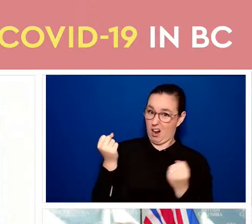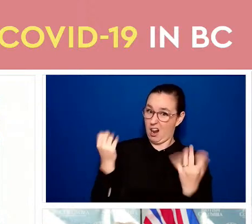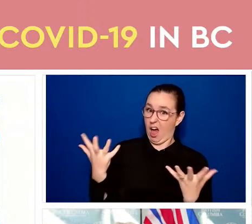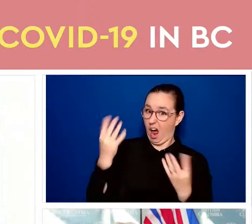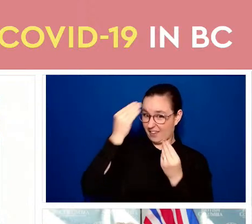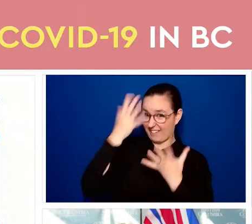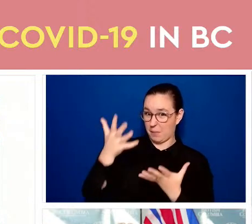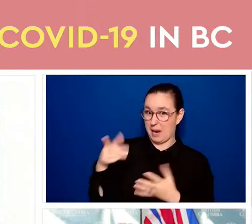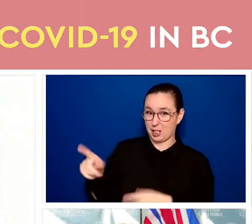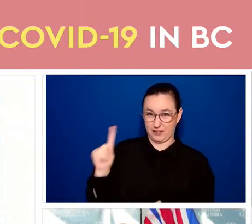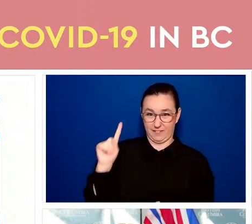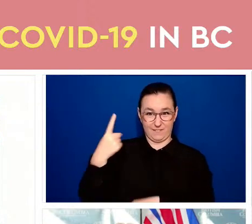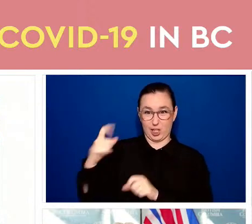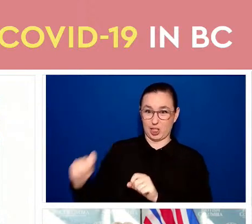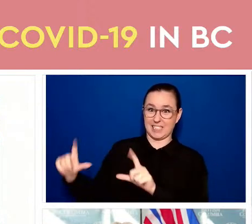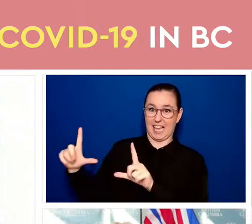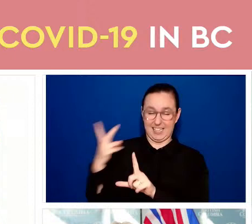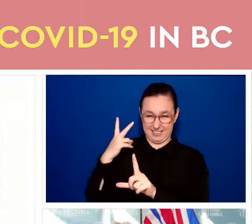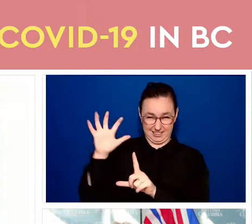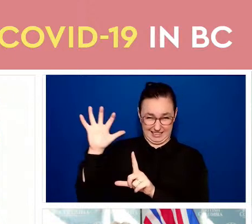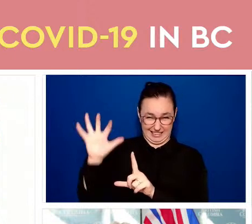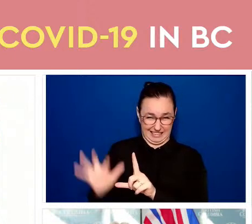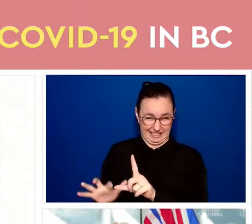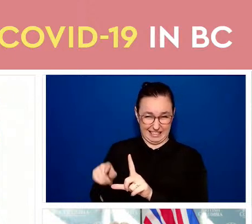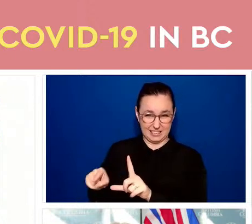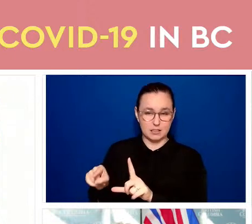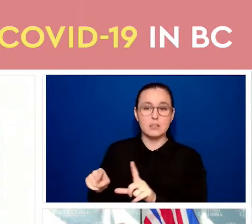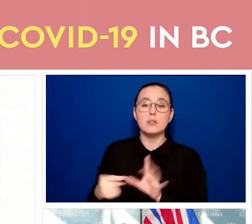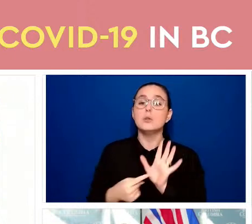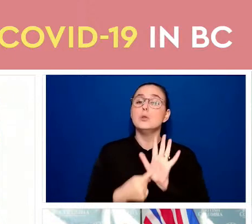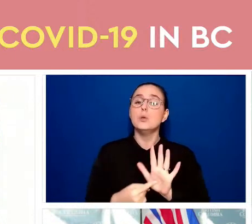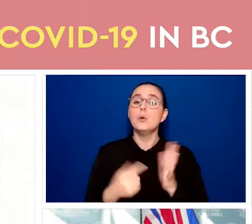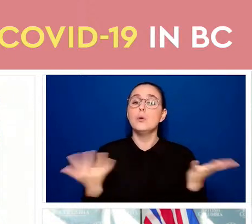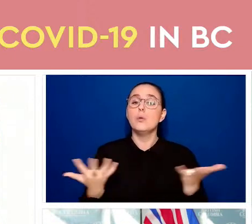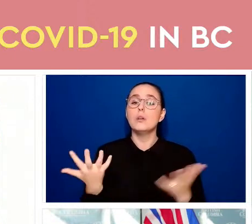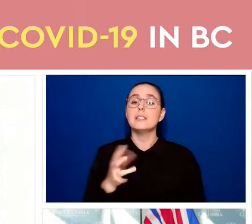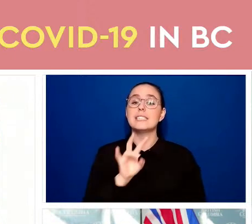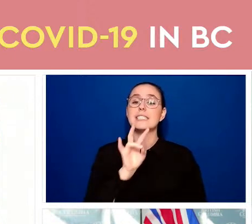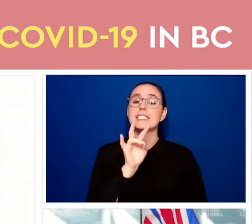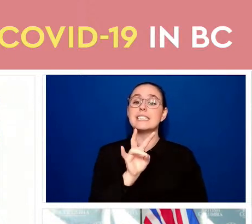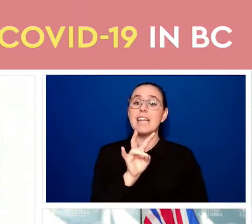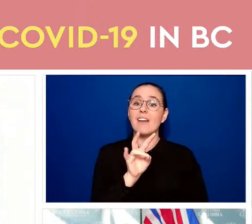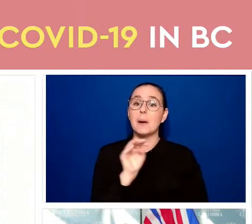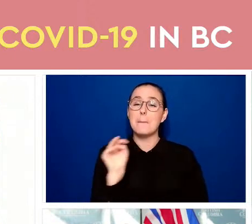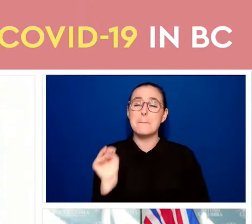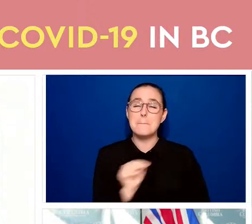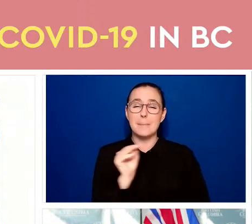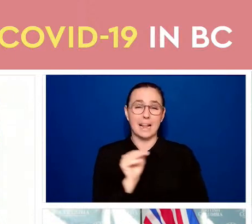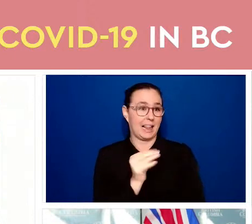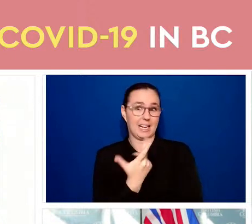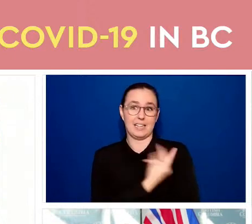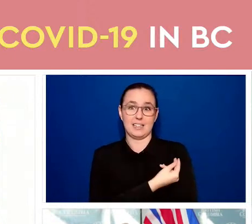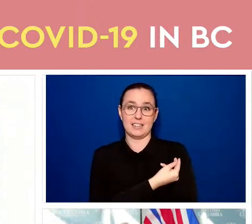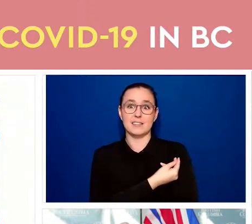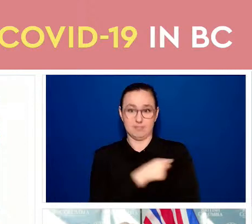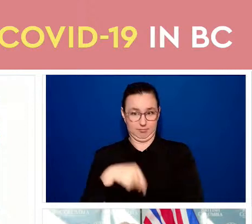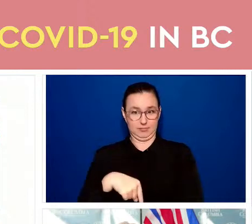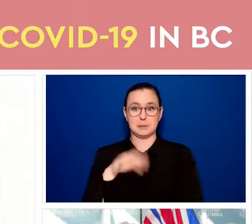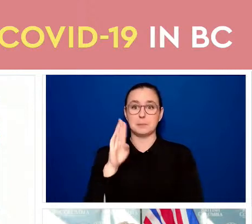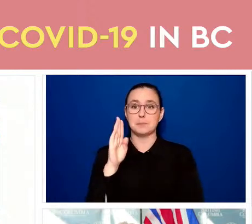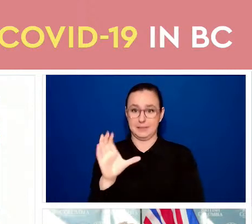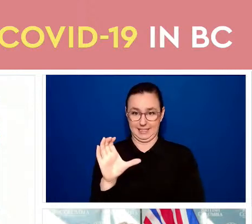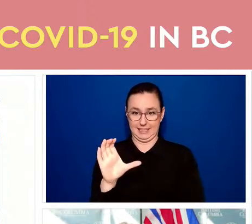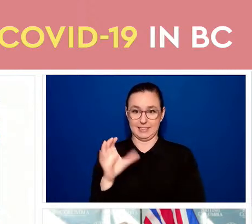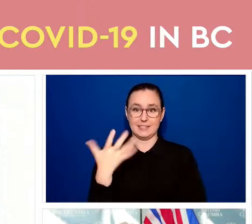that lots of people, as we know, over 7 million doses of vaccine has been given in British Columbia, and there continues to be